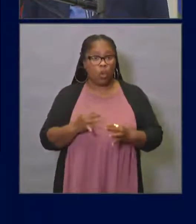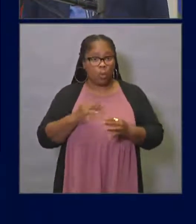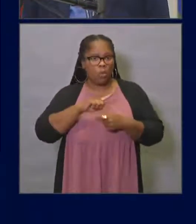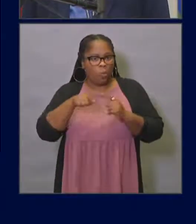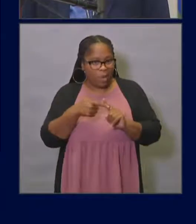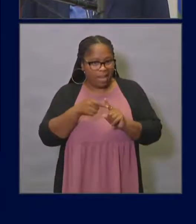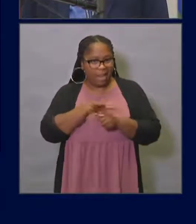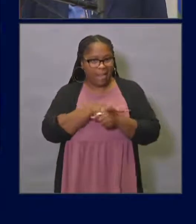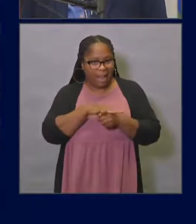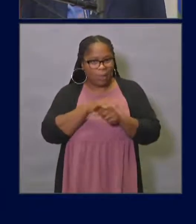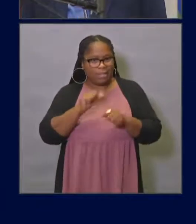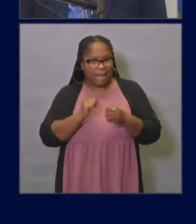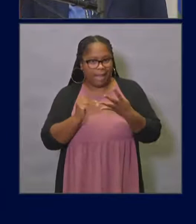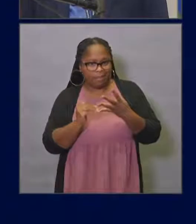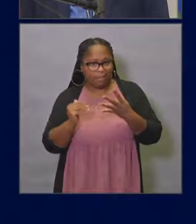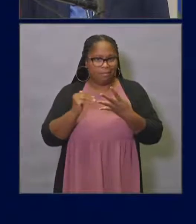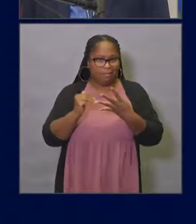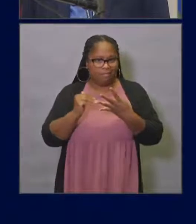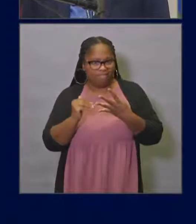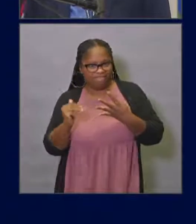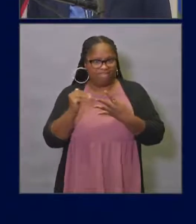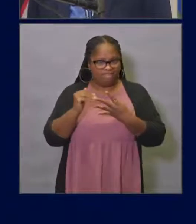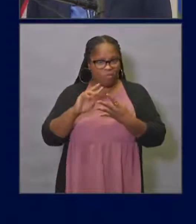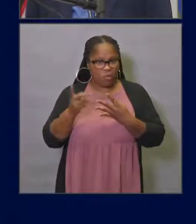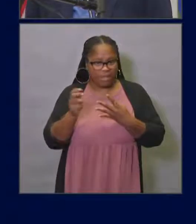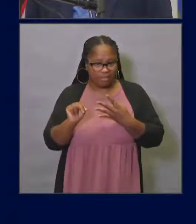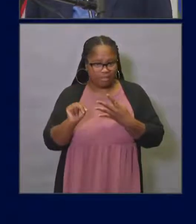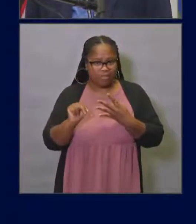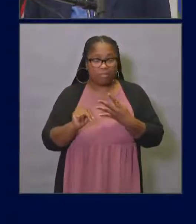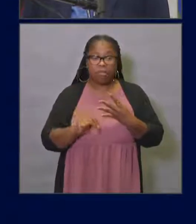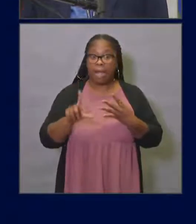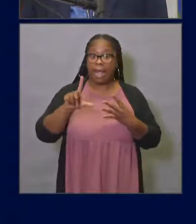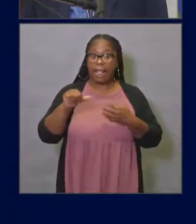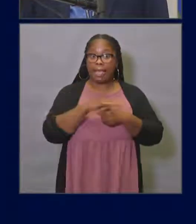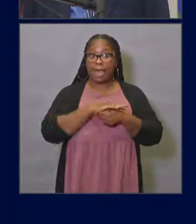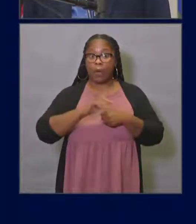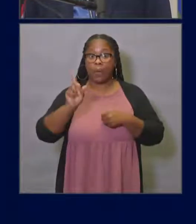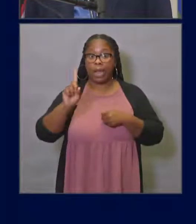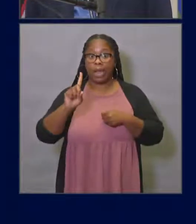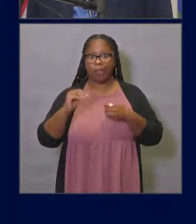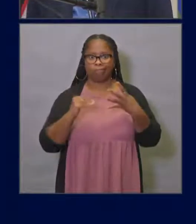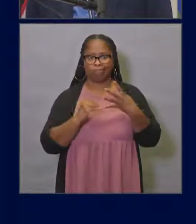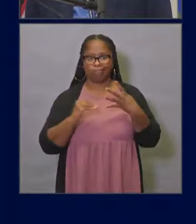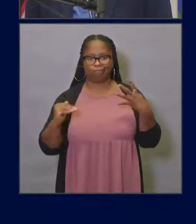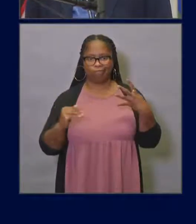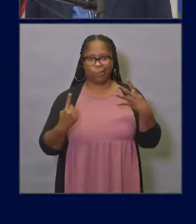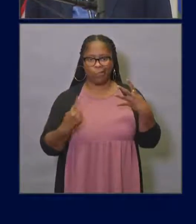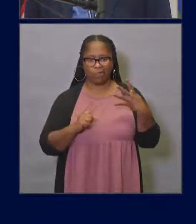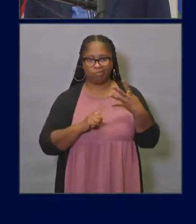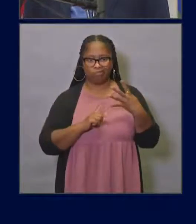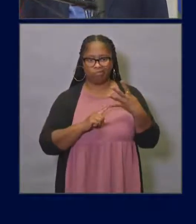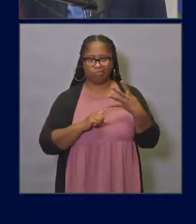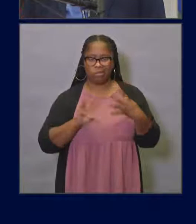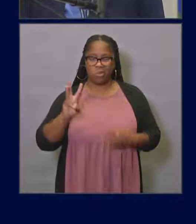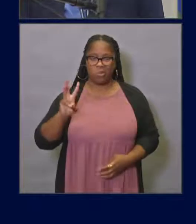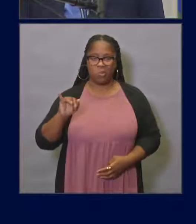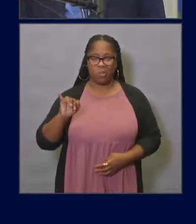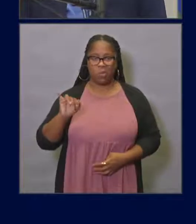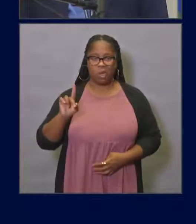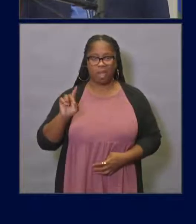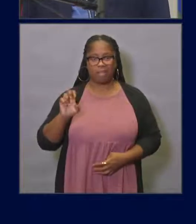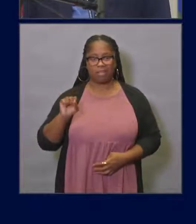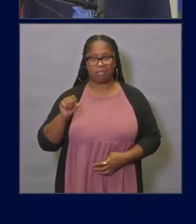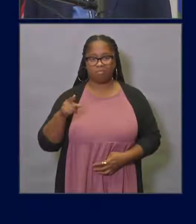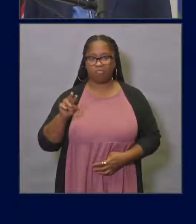slide. LA County currently remains in Tier 1 with widespread community disease transmission.